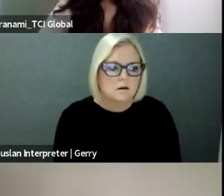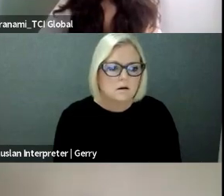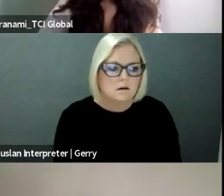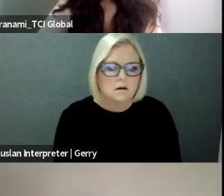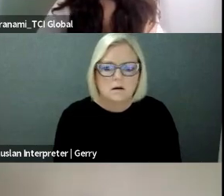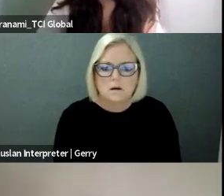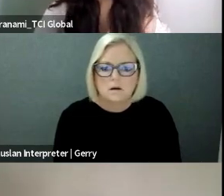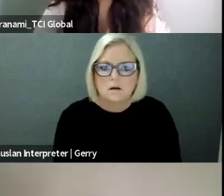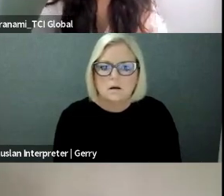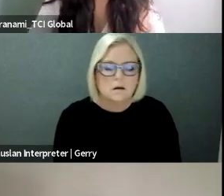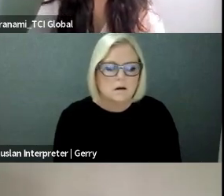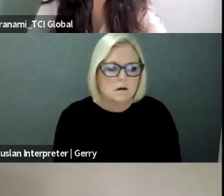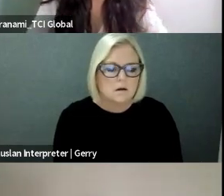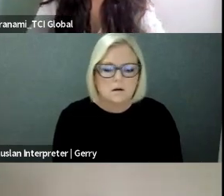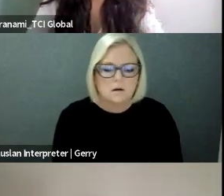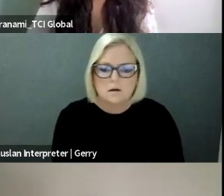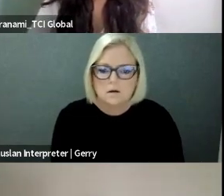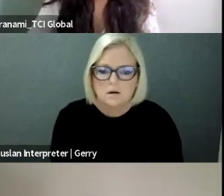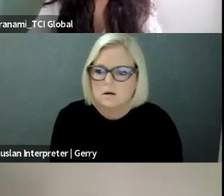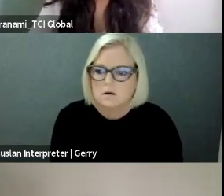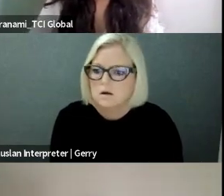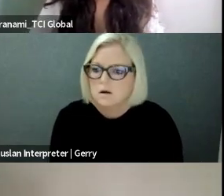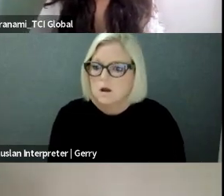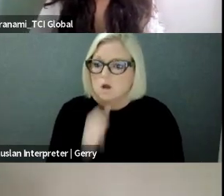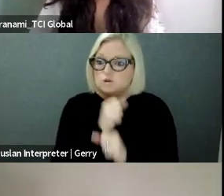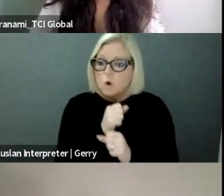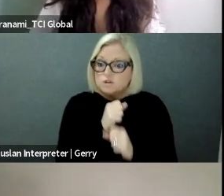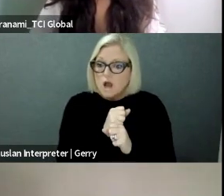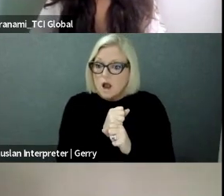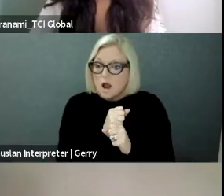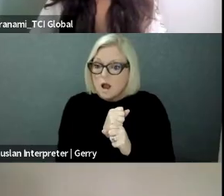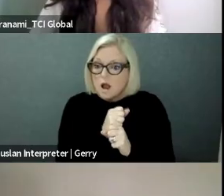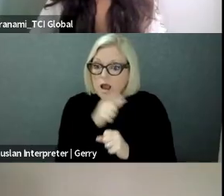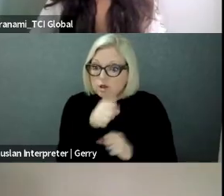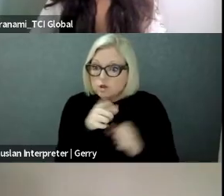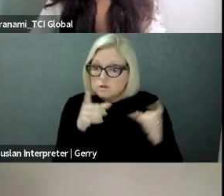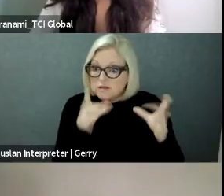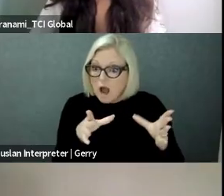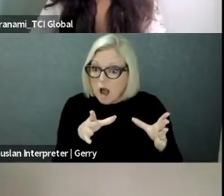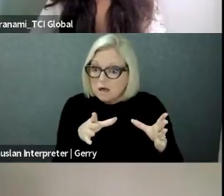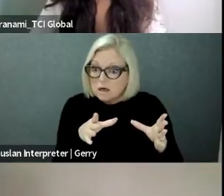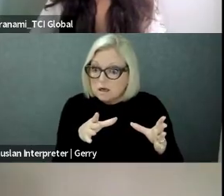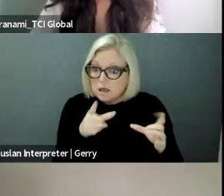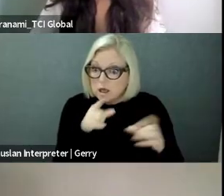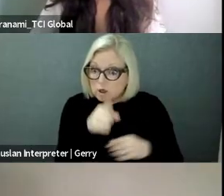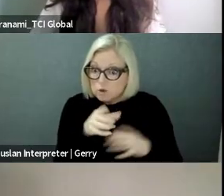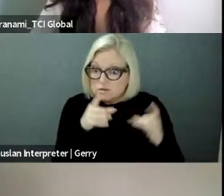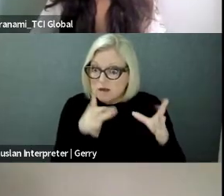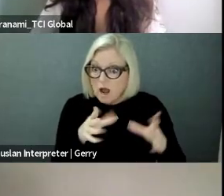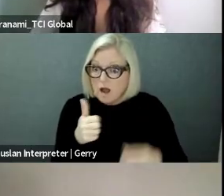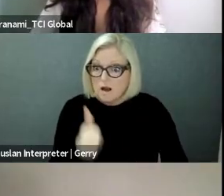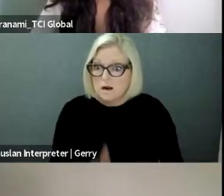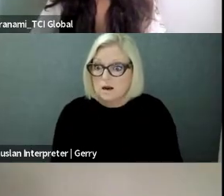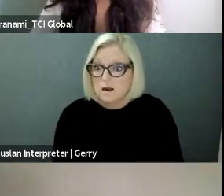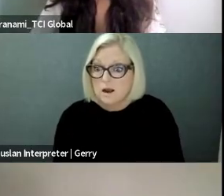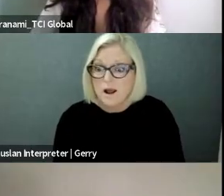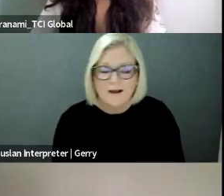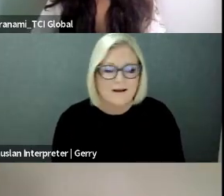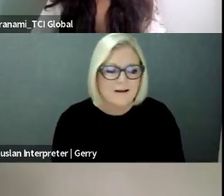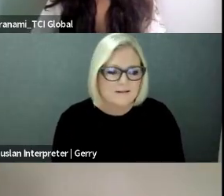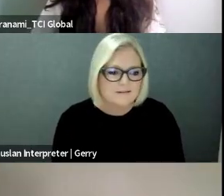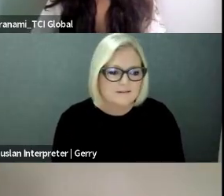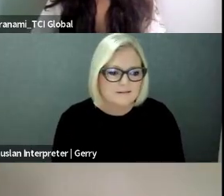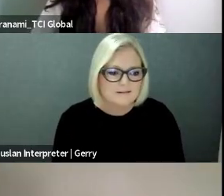And I can see Shelley coming in just now into the meeting, which is great. My name is Tim Hart. I am joining today as facilitator, and I acknowledge